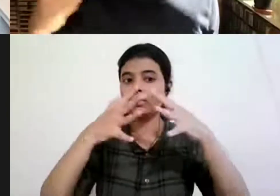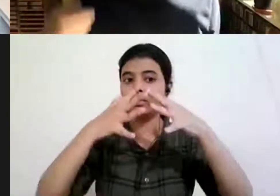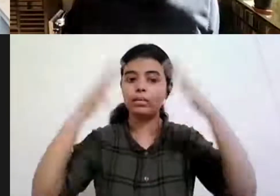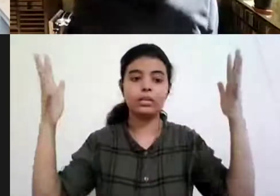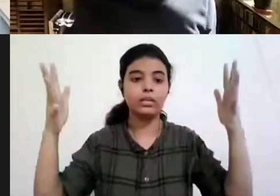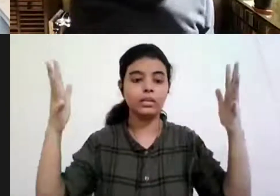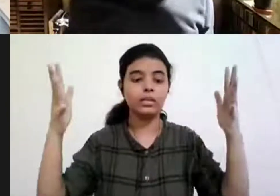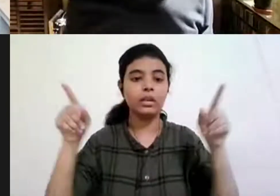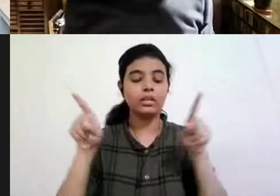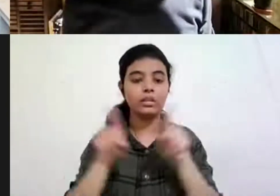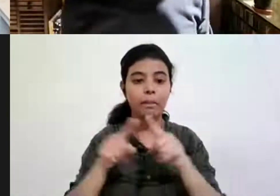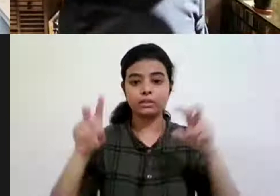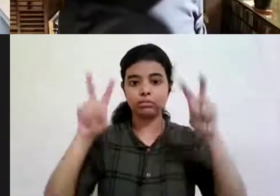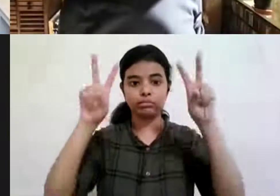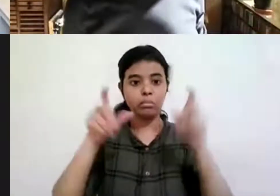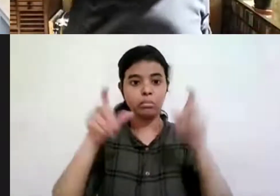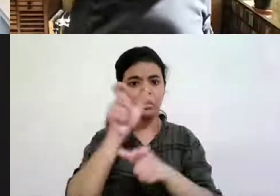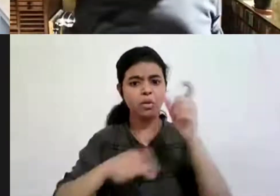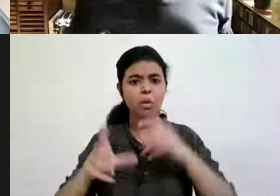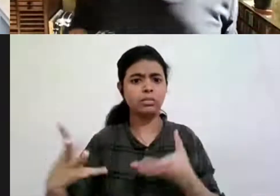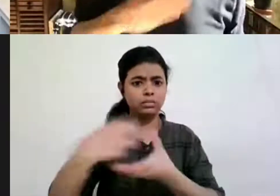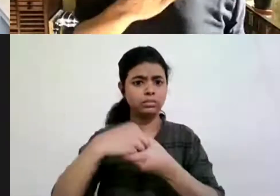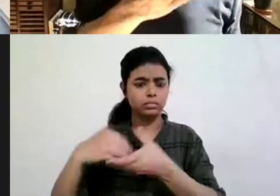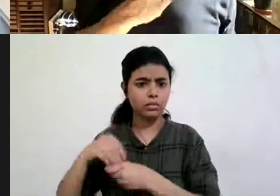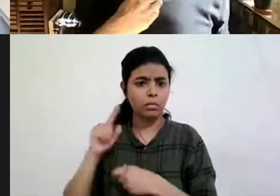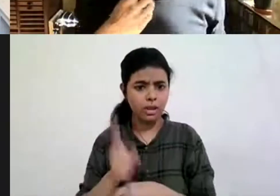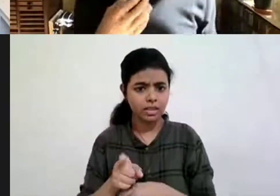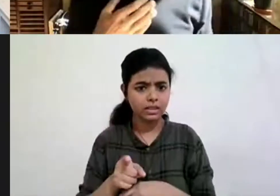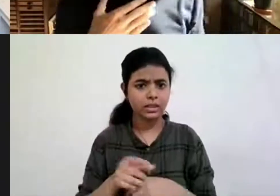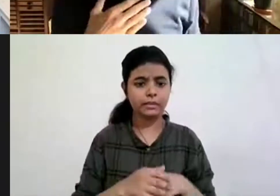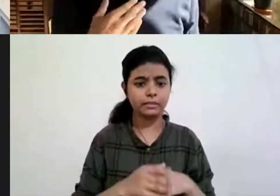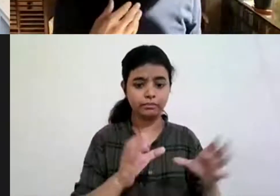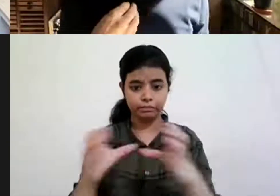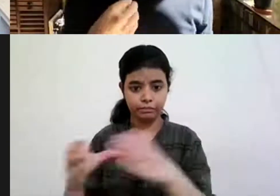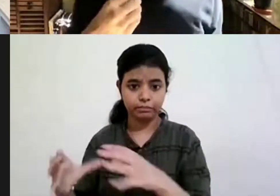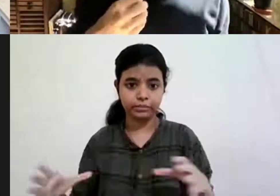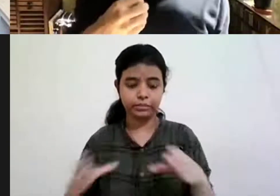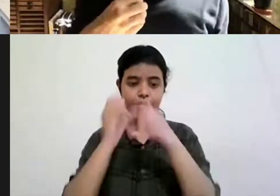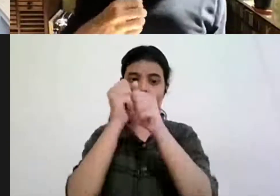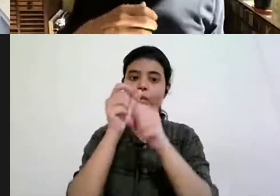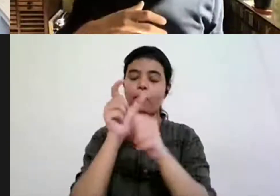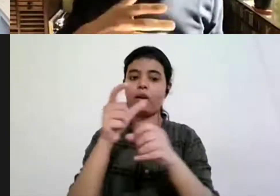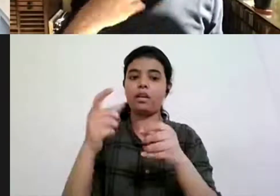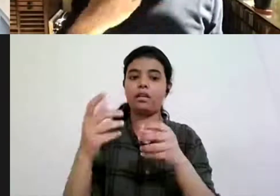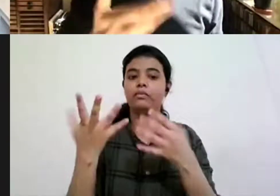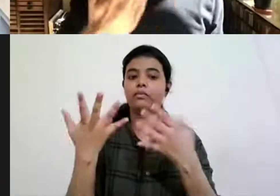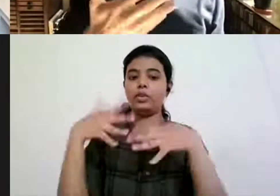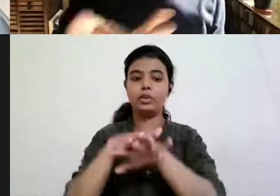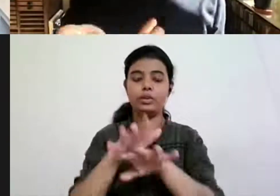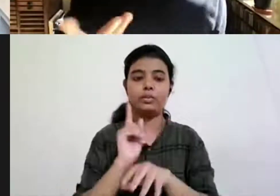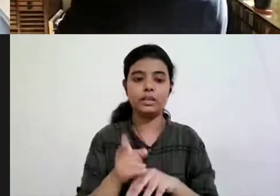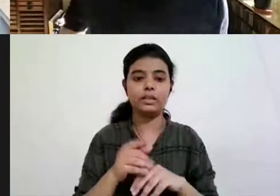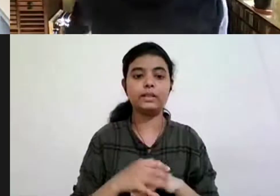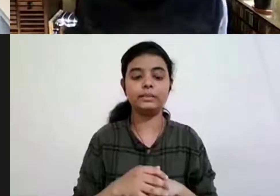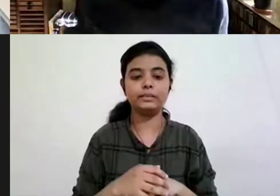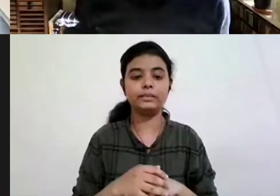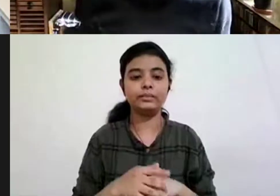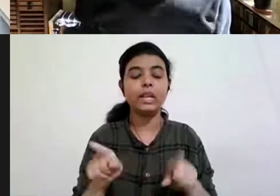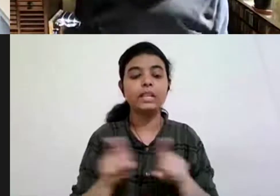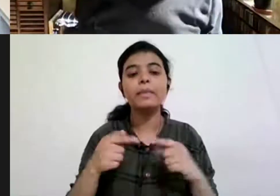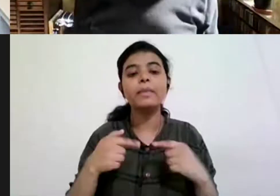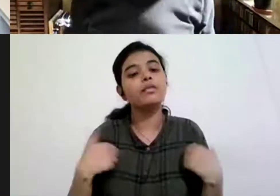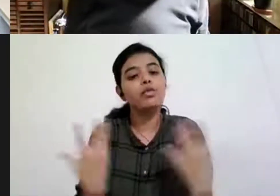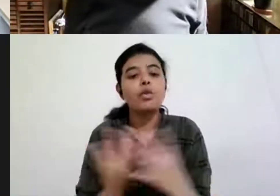utopia of inclusion. And like as Shilpa already said, we are also working in